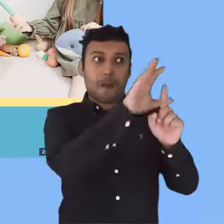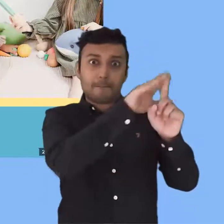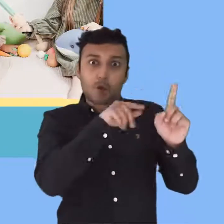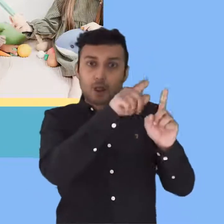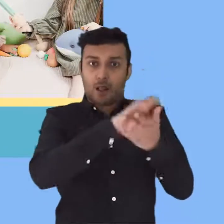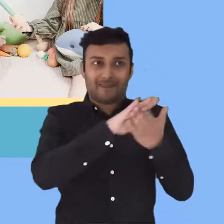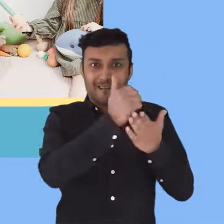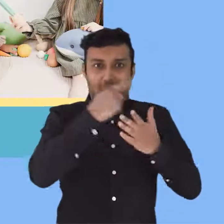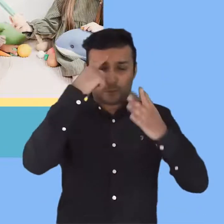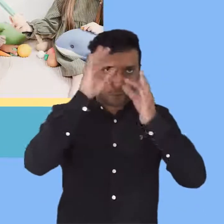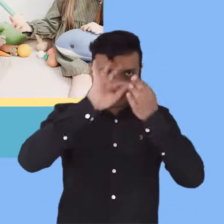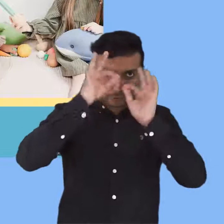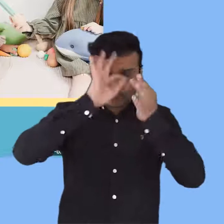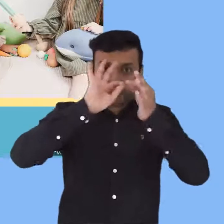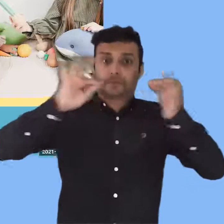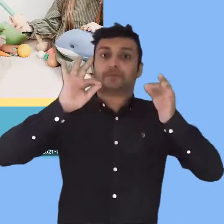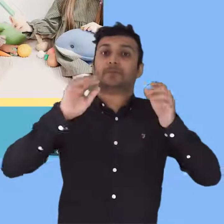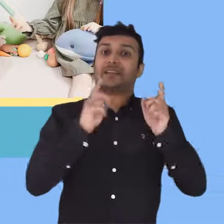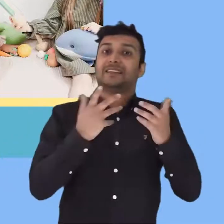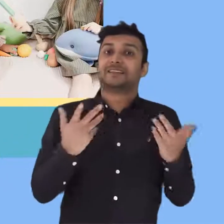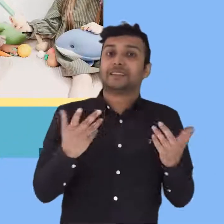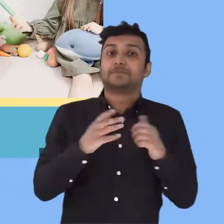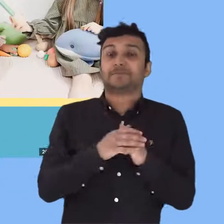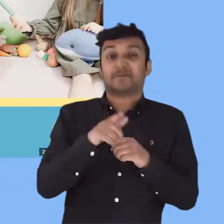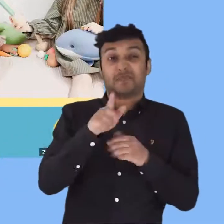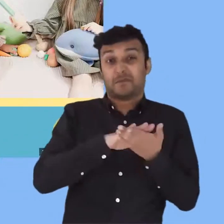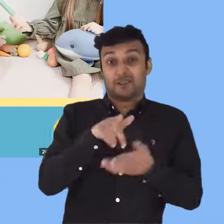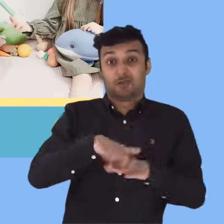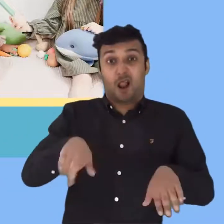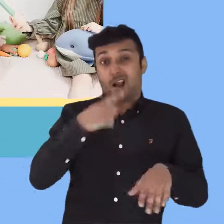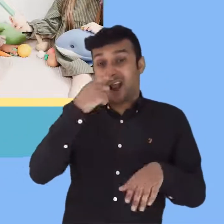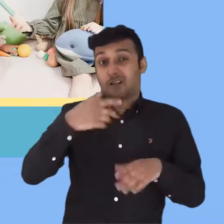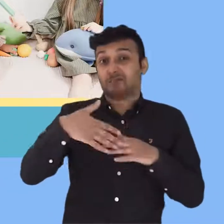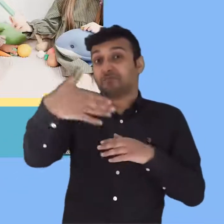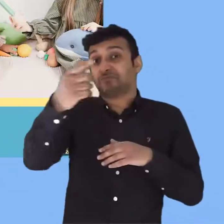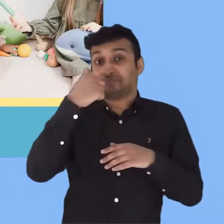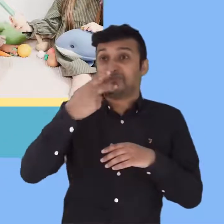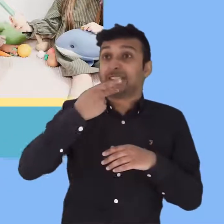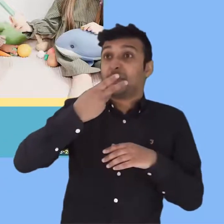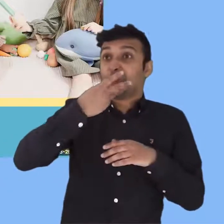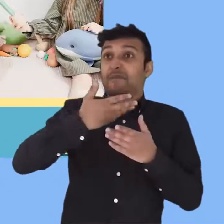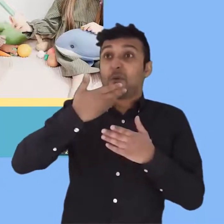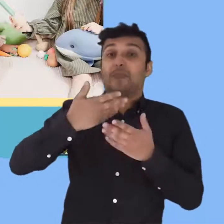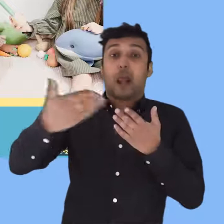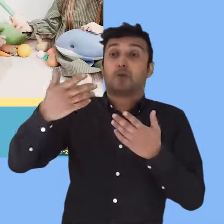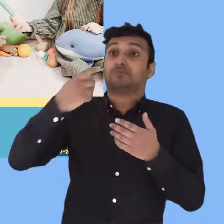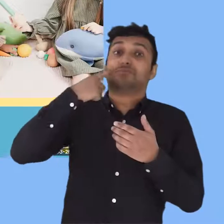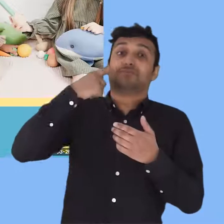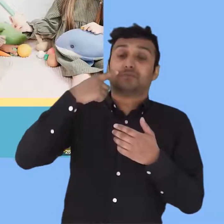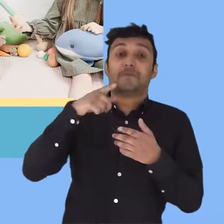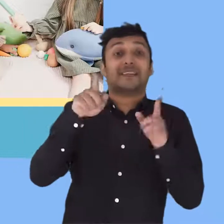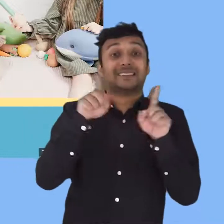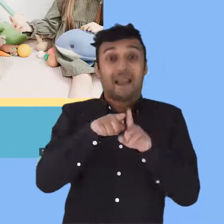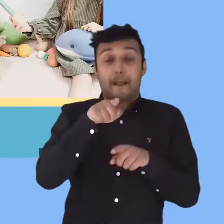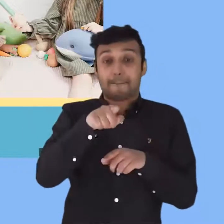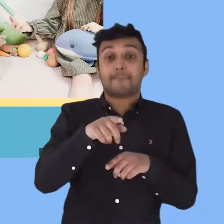their children when they learn another language. It's also quite common for children, if they've had one language at home and then they start going to